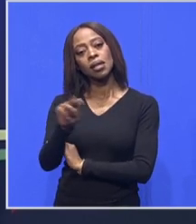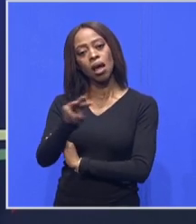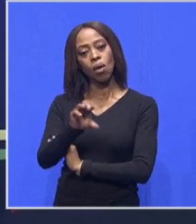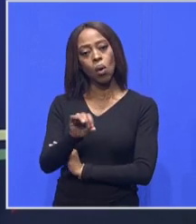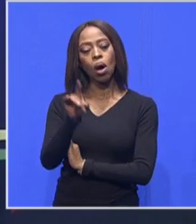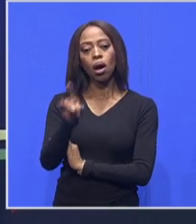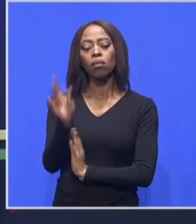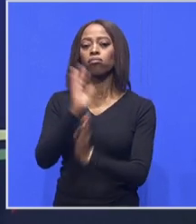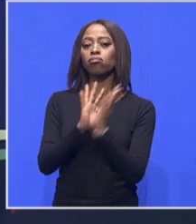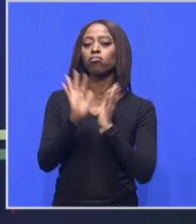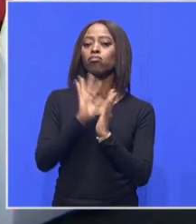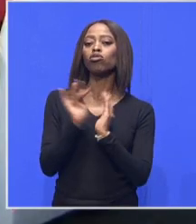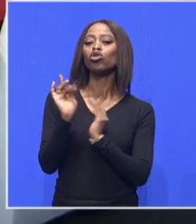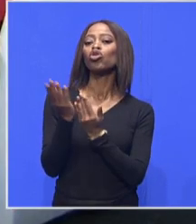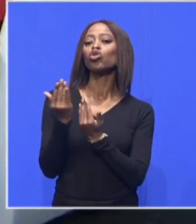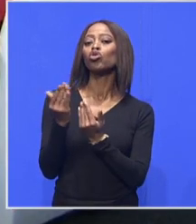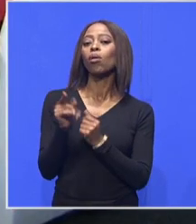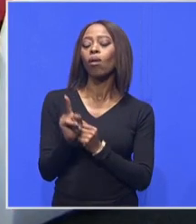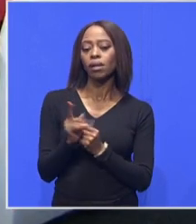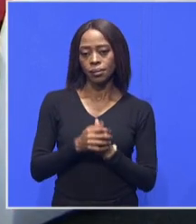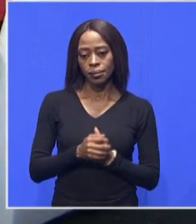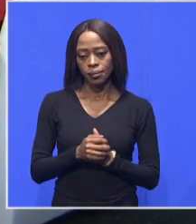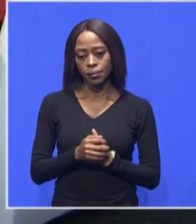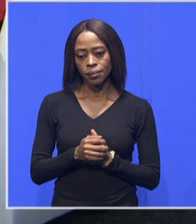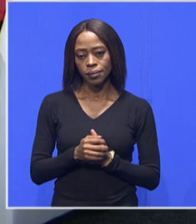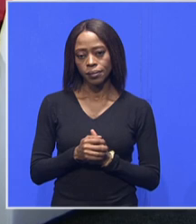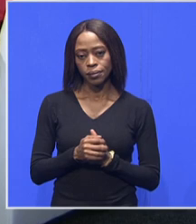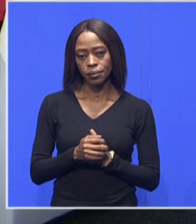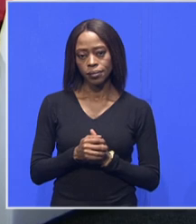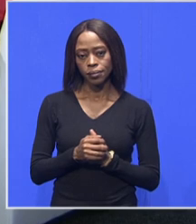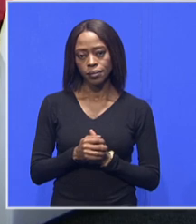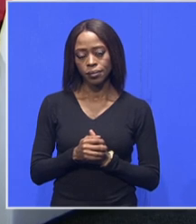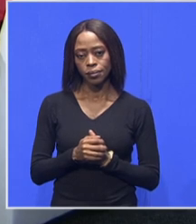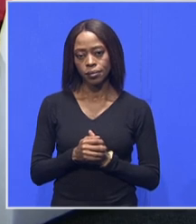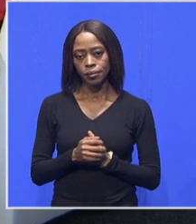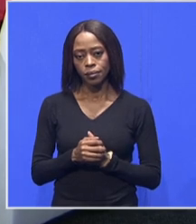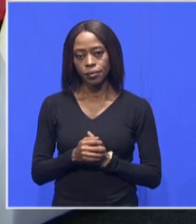your party's expectations of tonight's SONA.